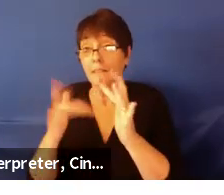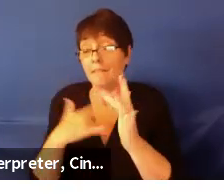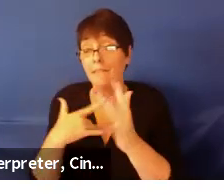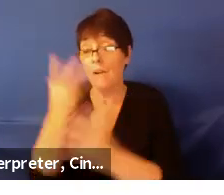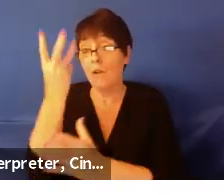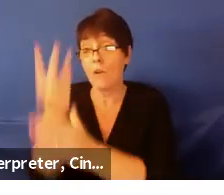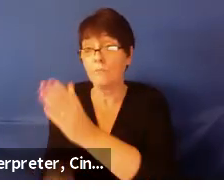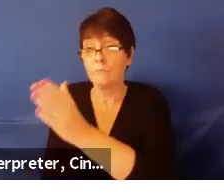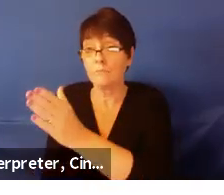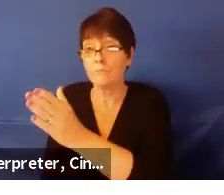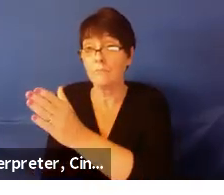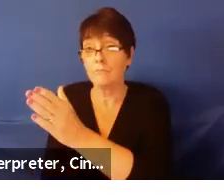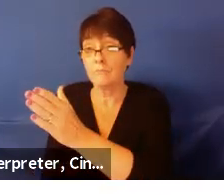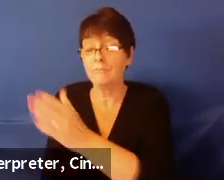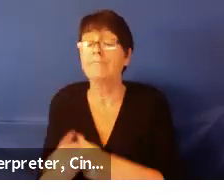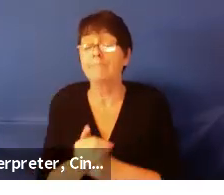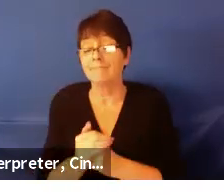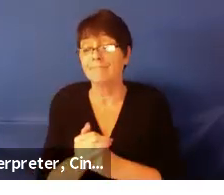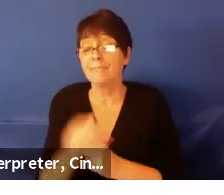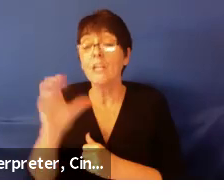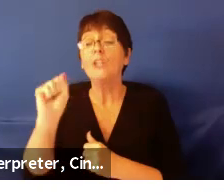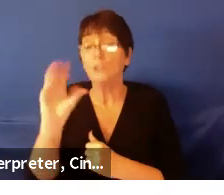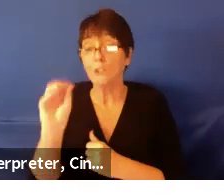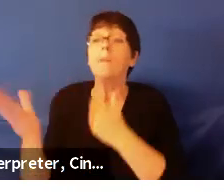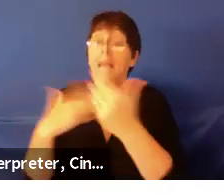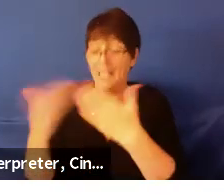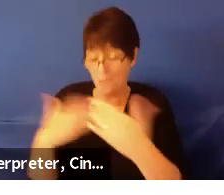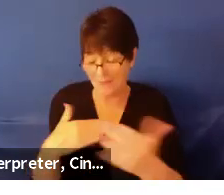uh, scrambled. So anyway,